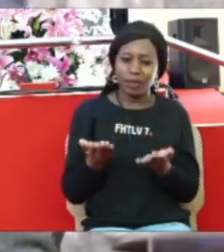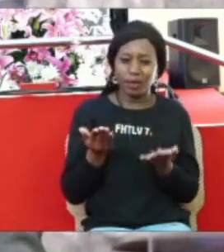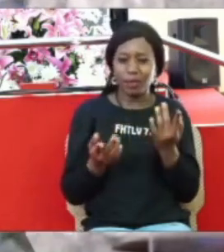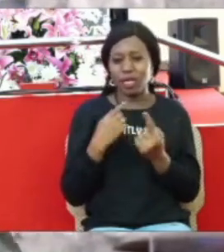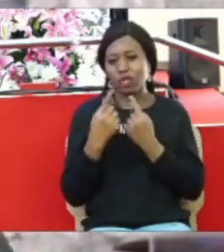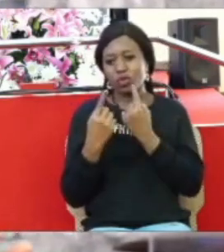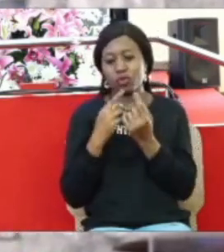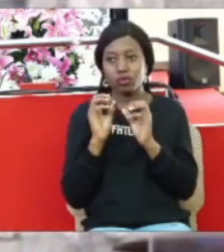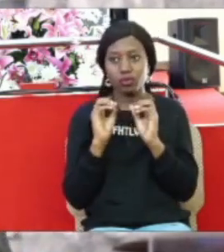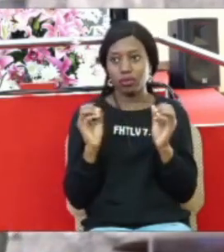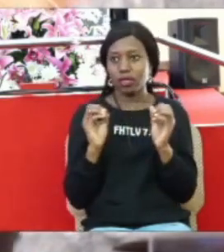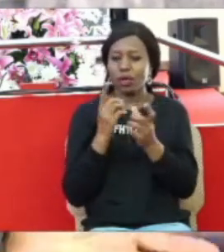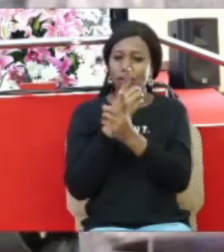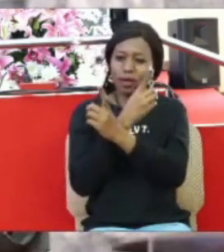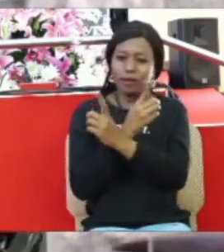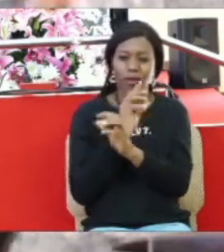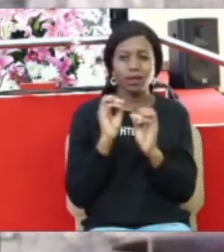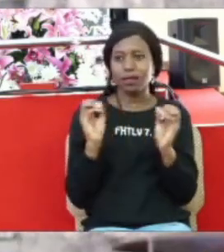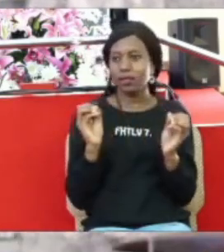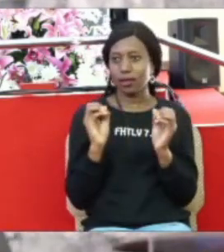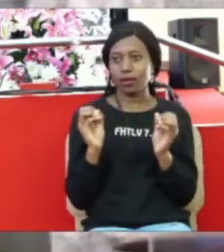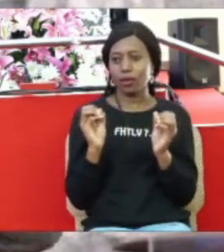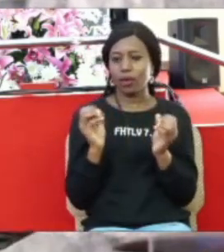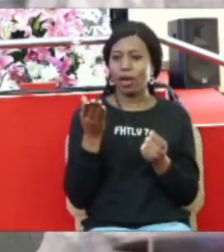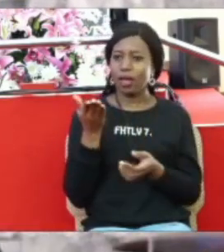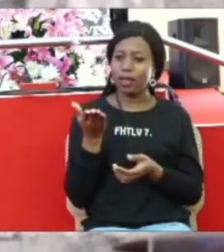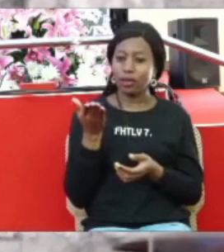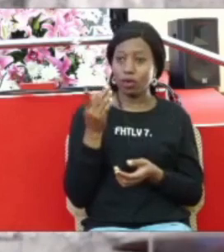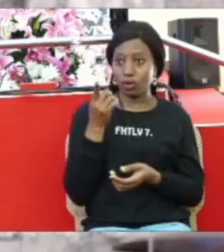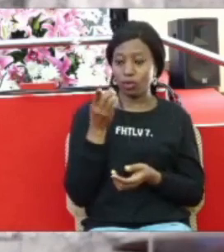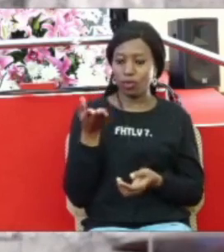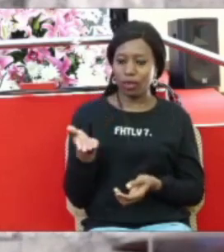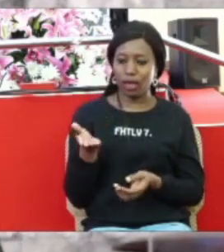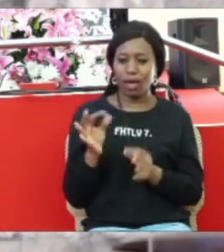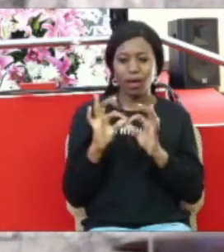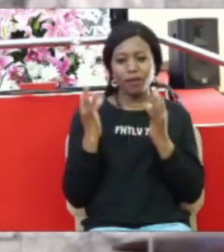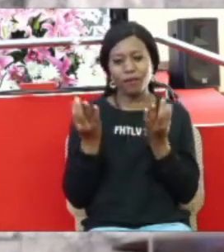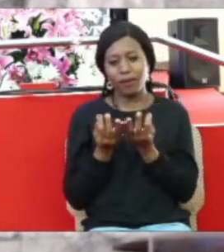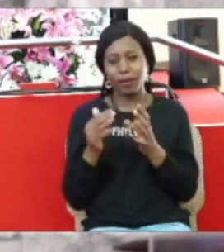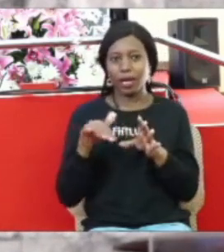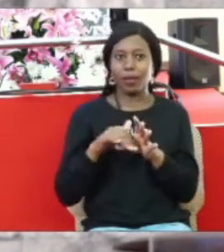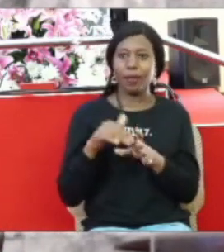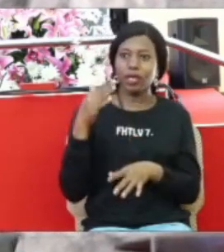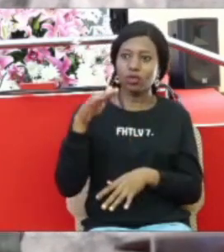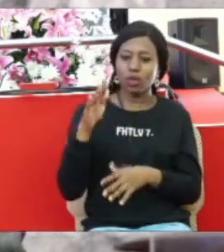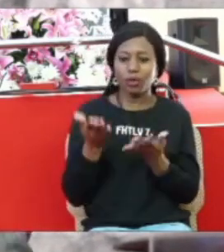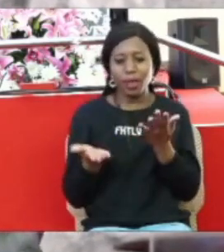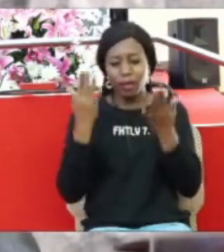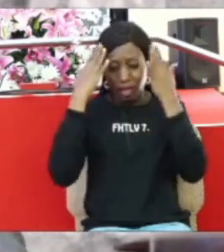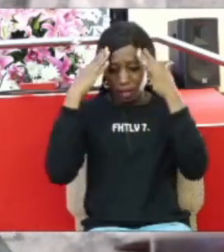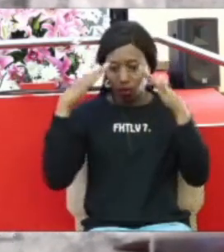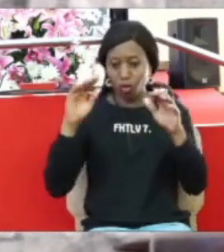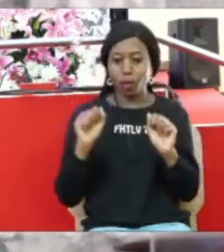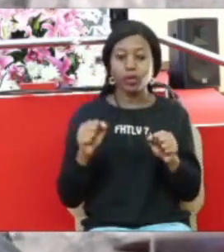even in defense or for anything. And there you are, even your family members might not know what to do for you. So you need